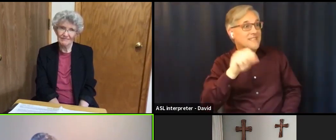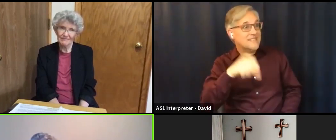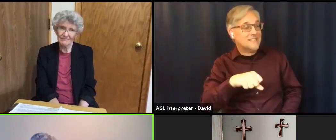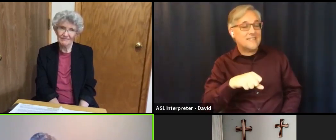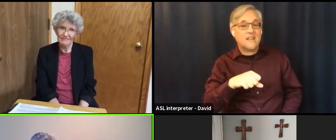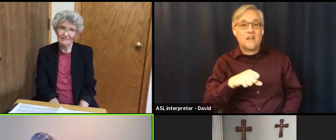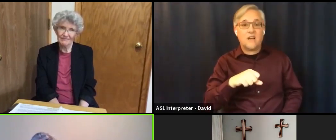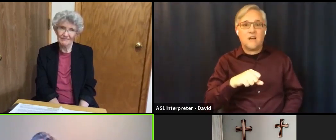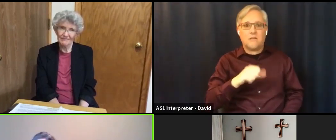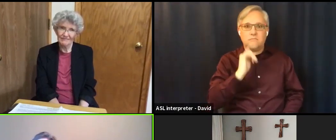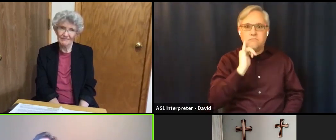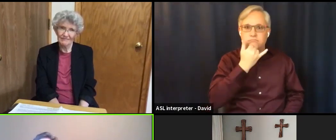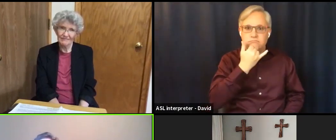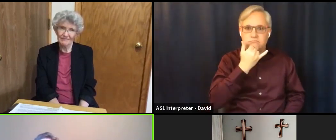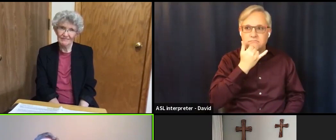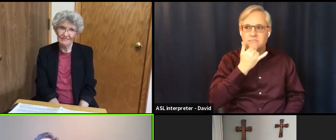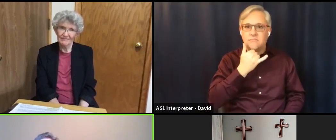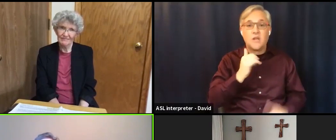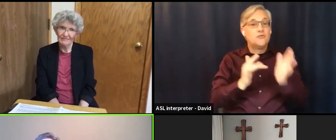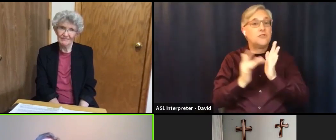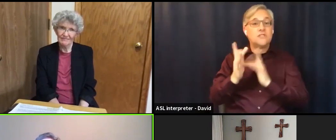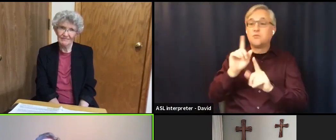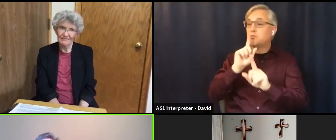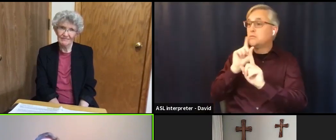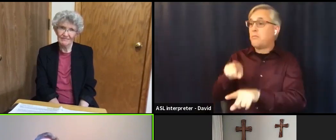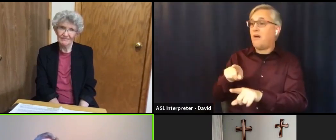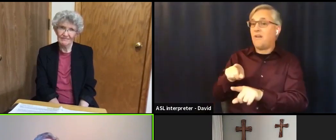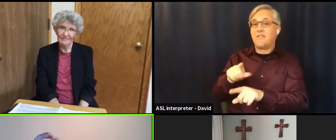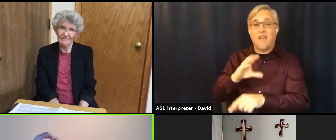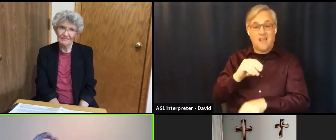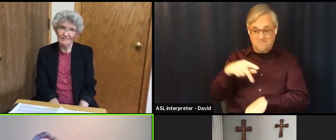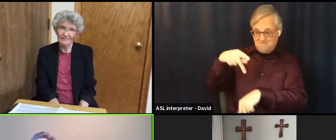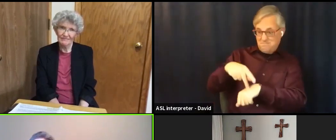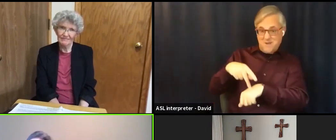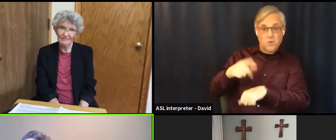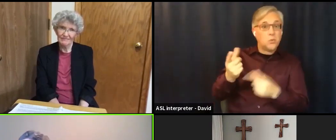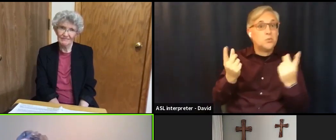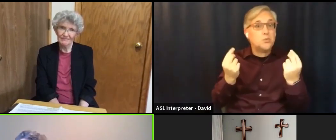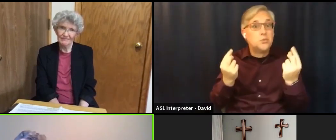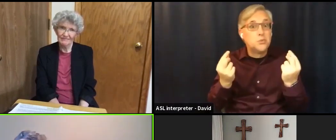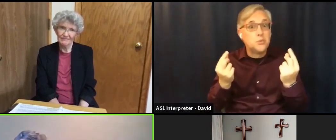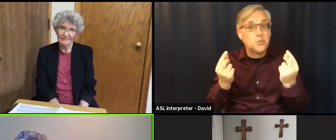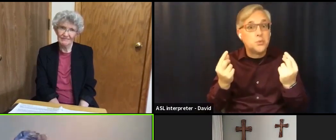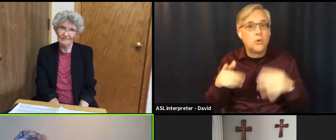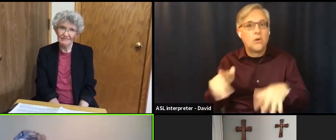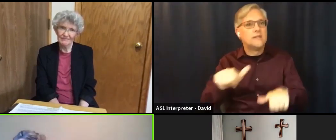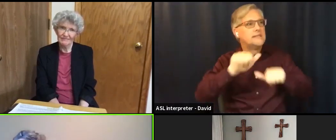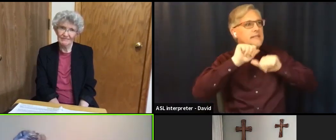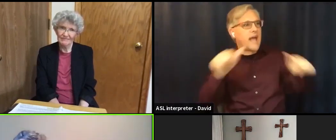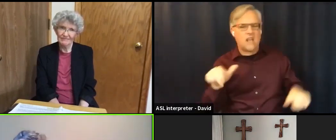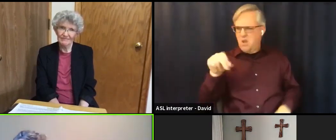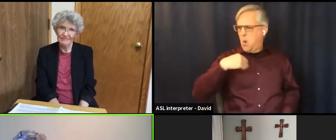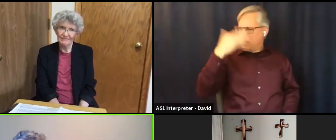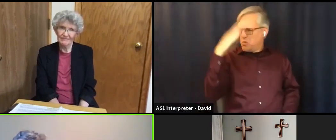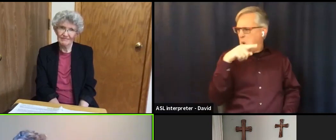actions were actually Peter denying Jesus.